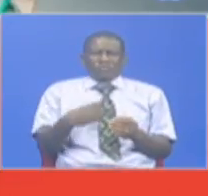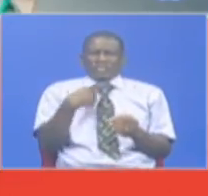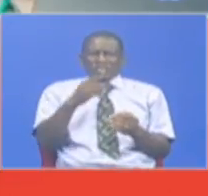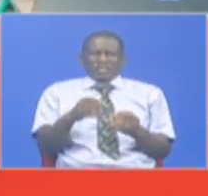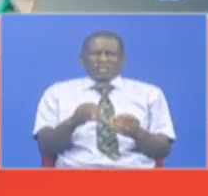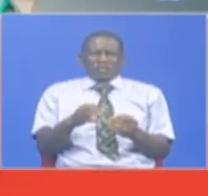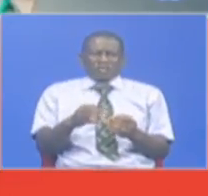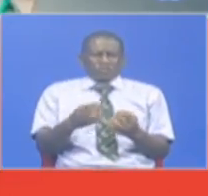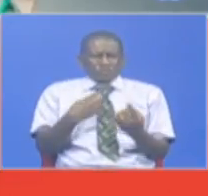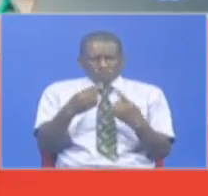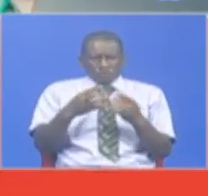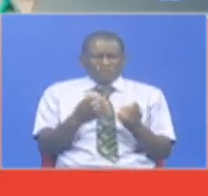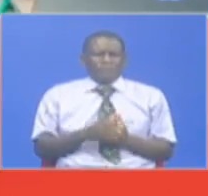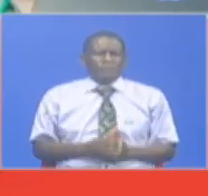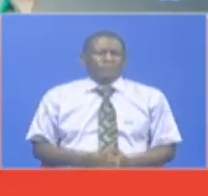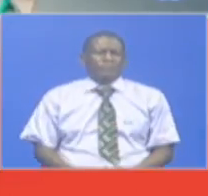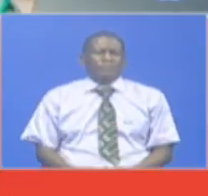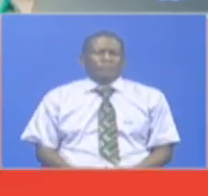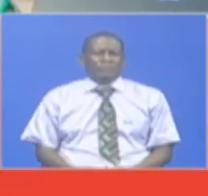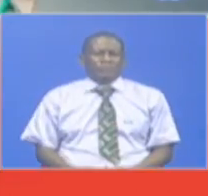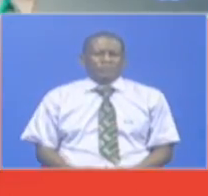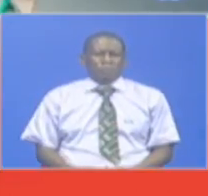we speak?